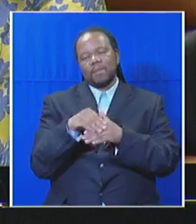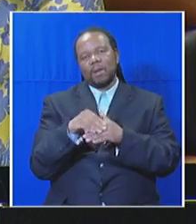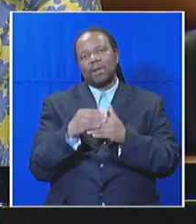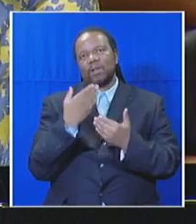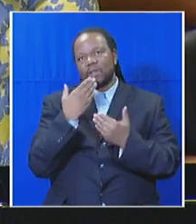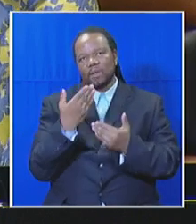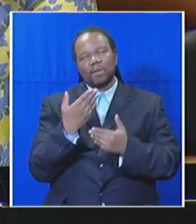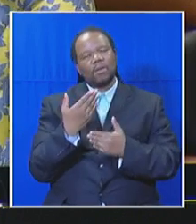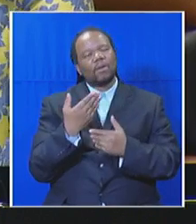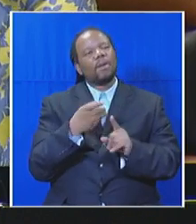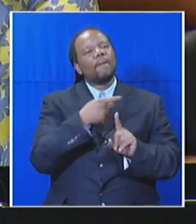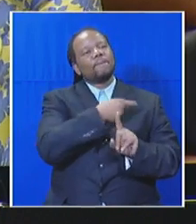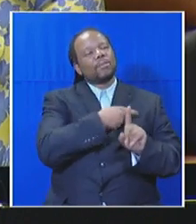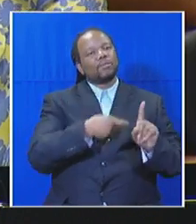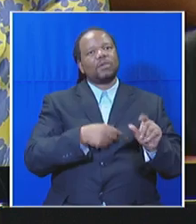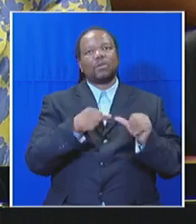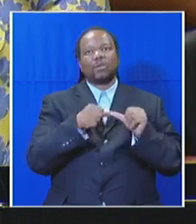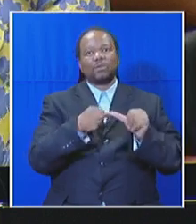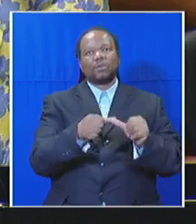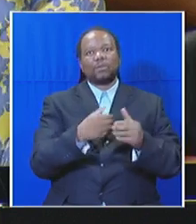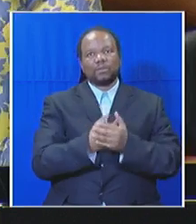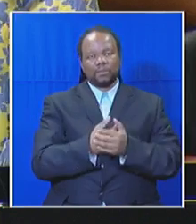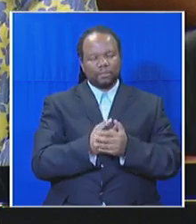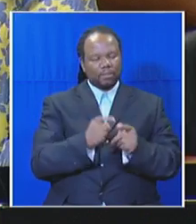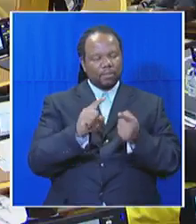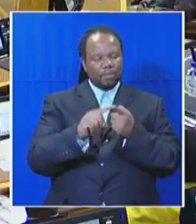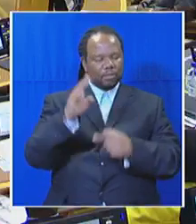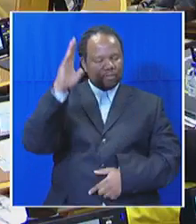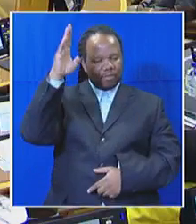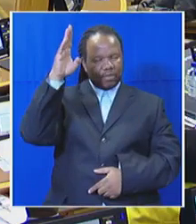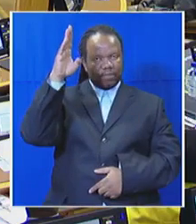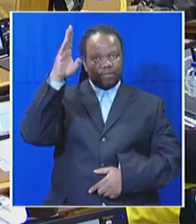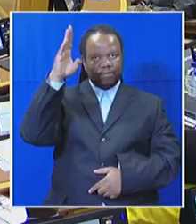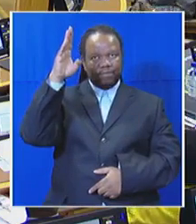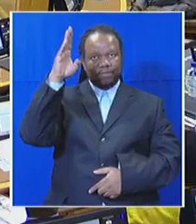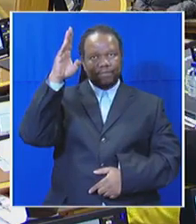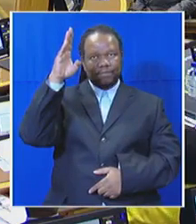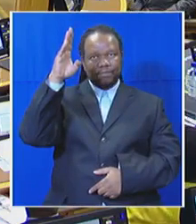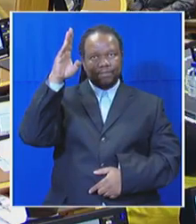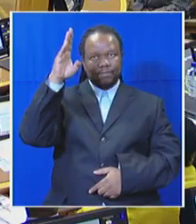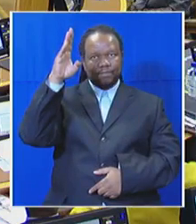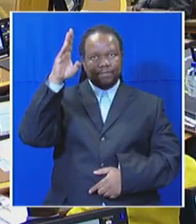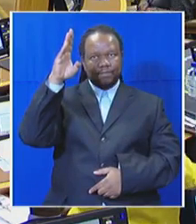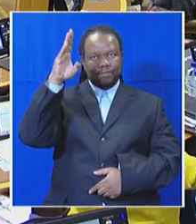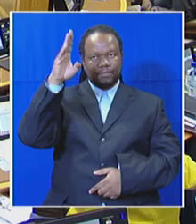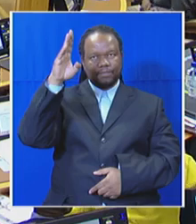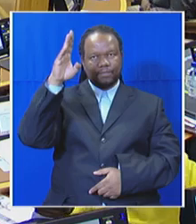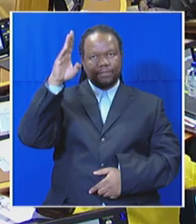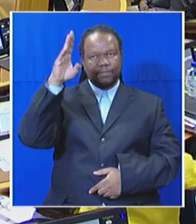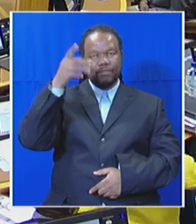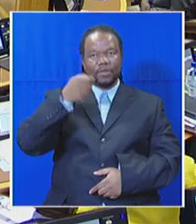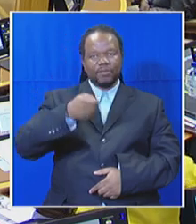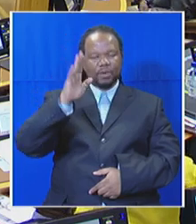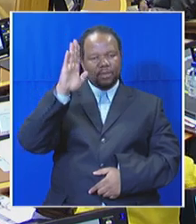proceed, Honorable President. Point of order. Firstly, Point of order, Madam Speaker. Honorable... Sorry, point of order. The